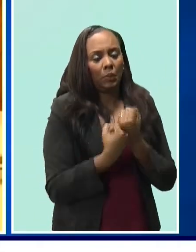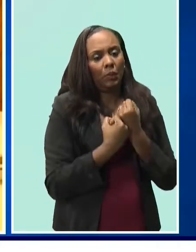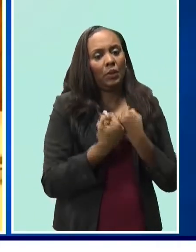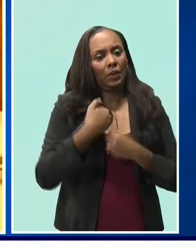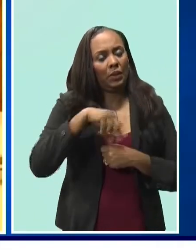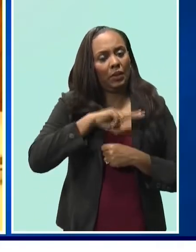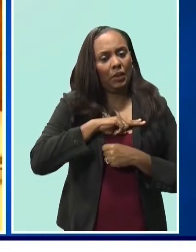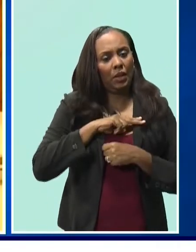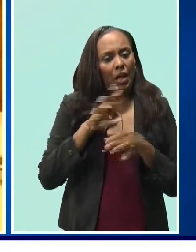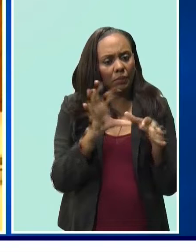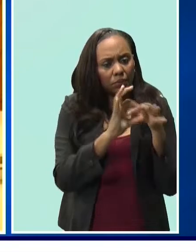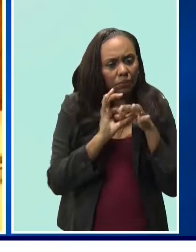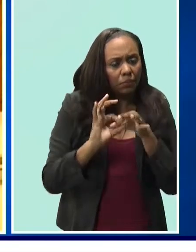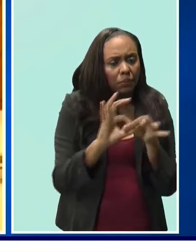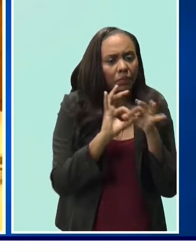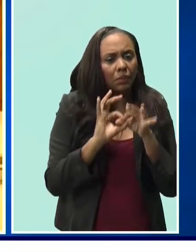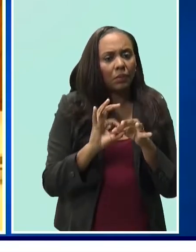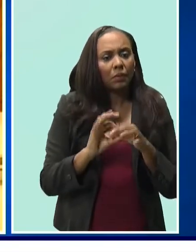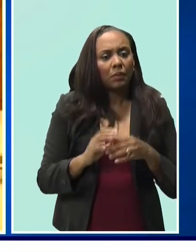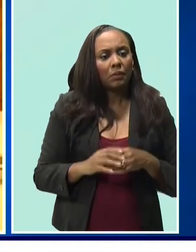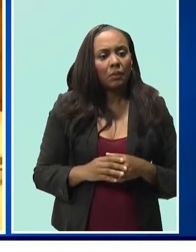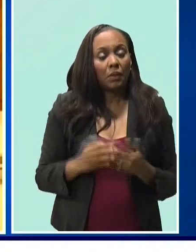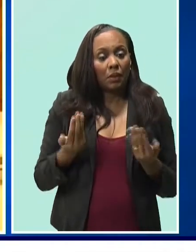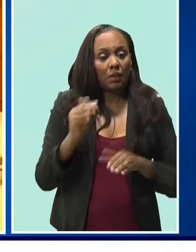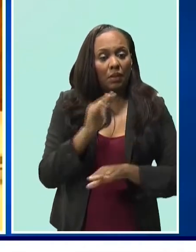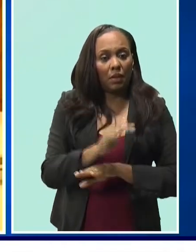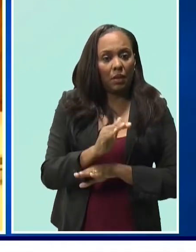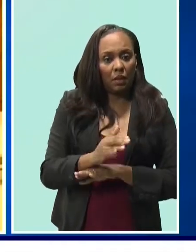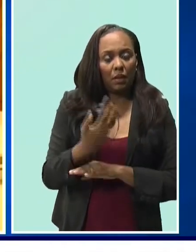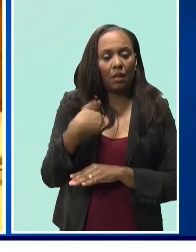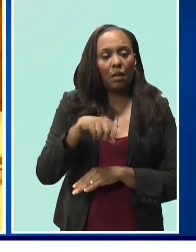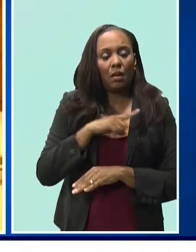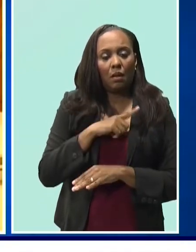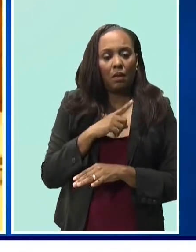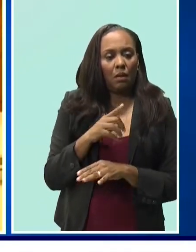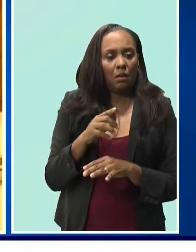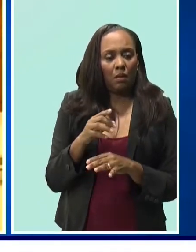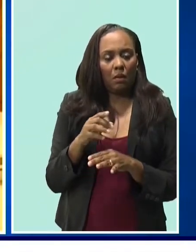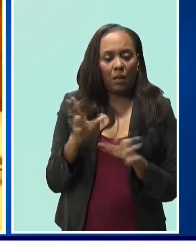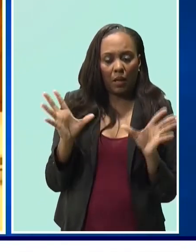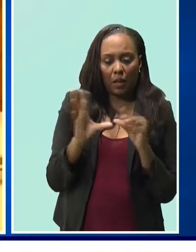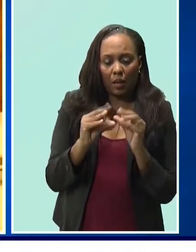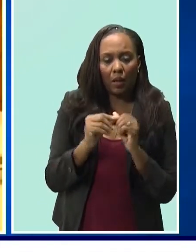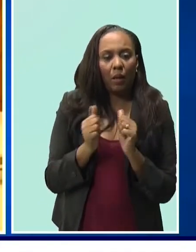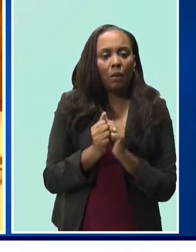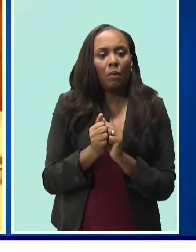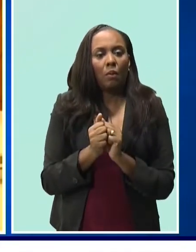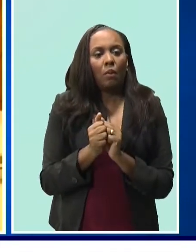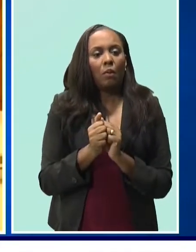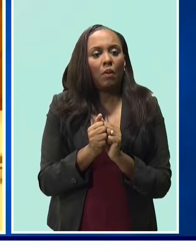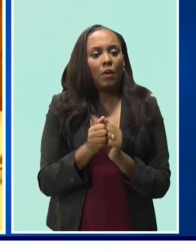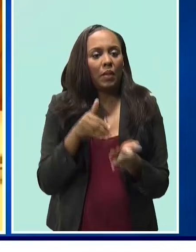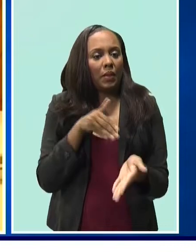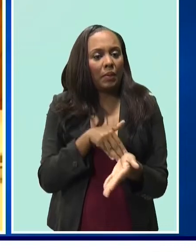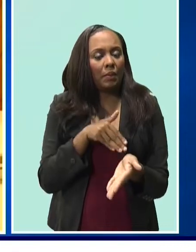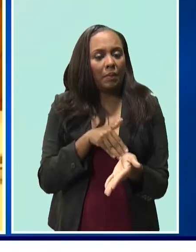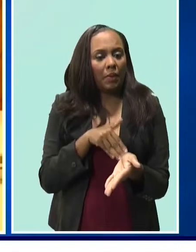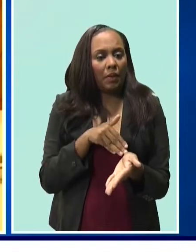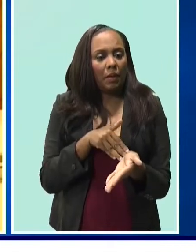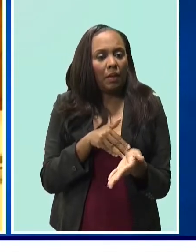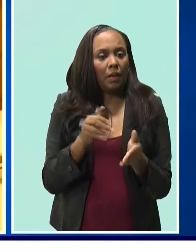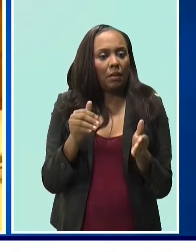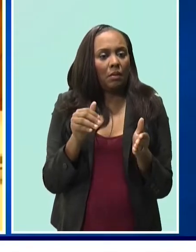spent a while with the Barbados Association of Medical Practitioners, again looking at ways